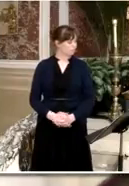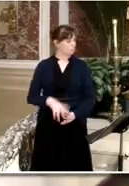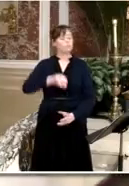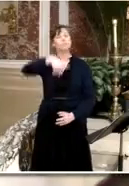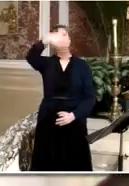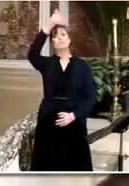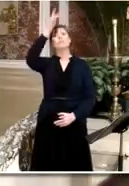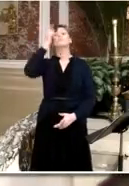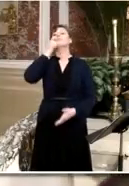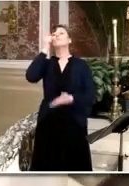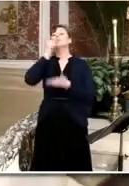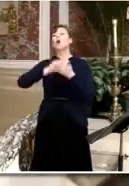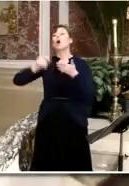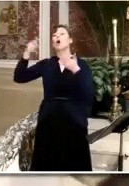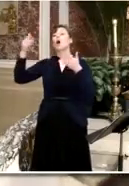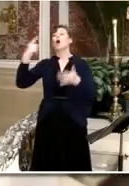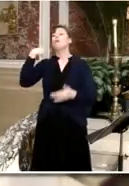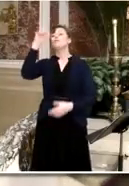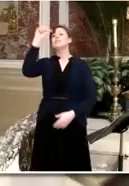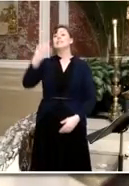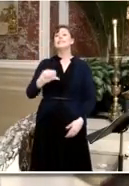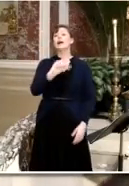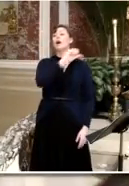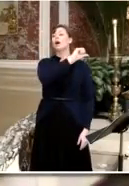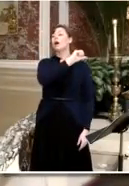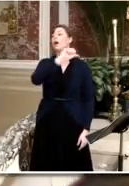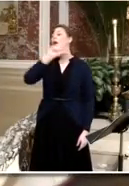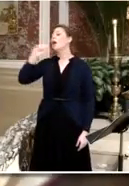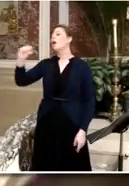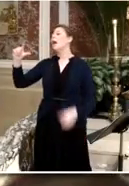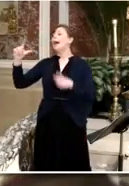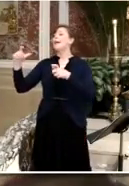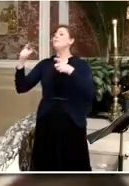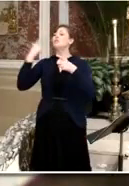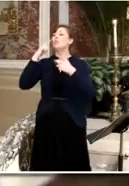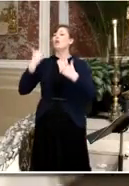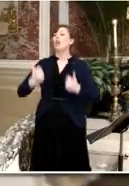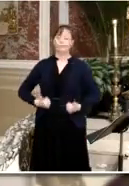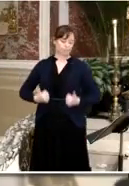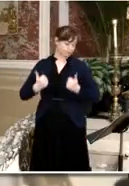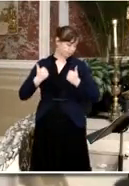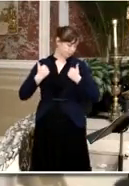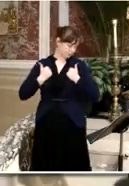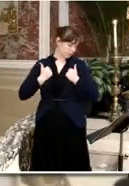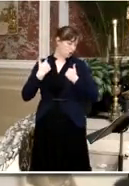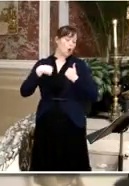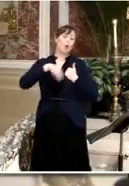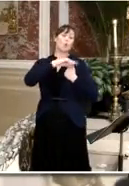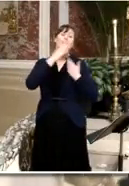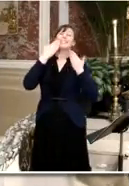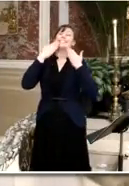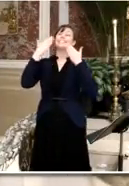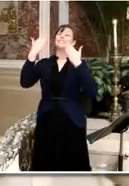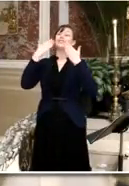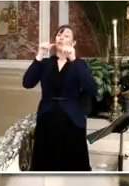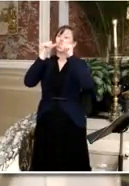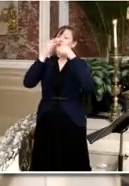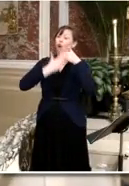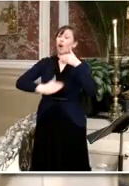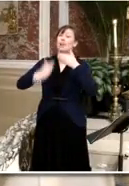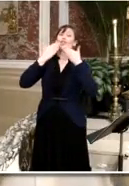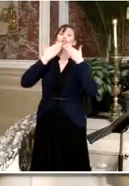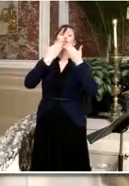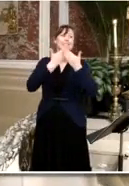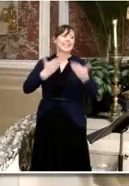God, author of the sacraments and bestower of life, we give you thanks for your ineffable